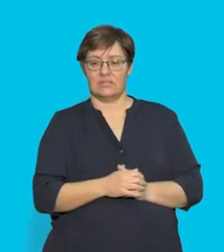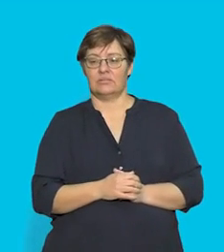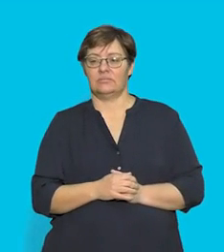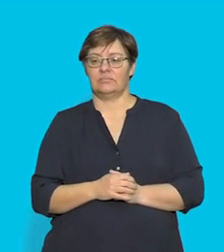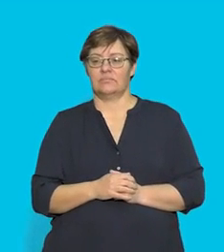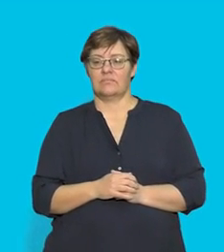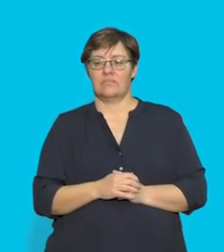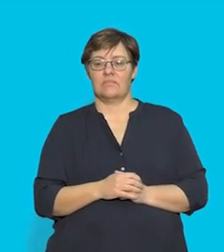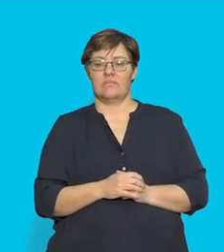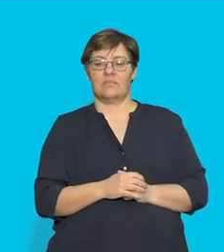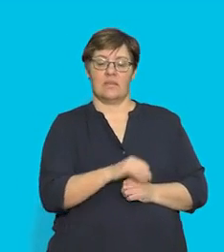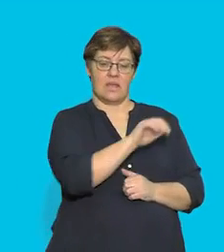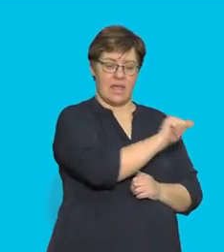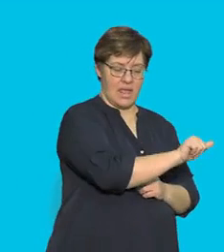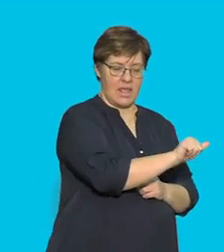triangle